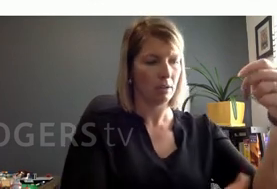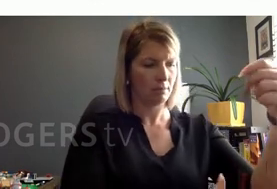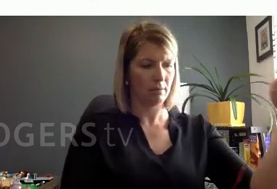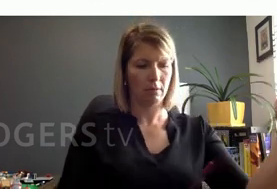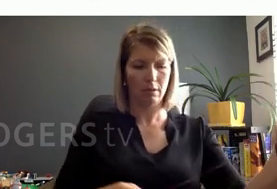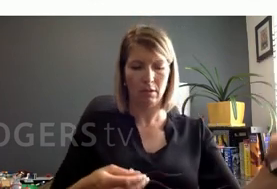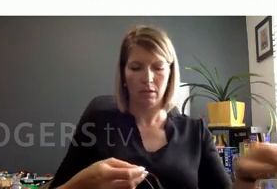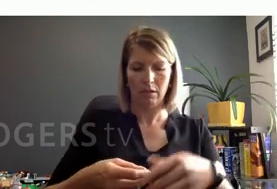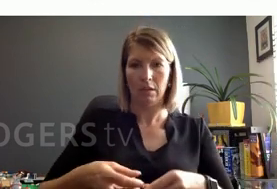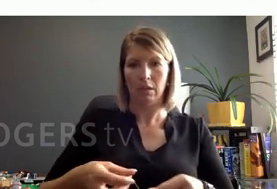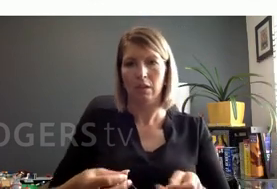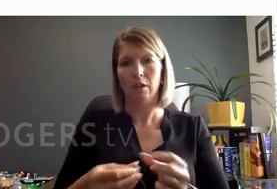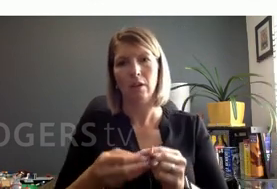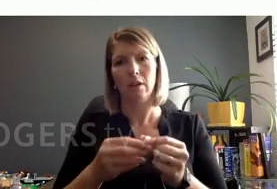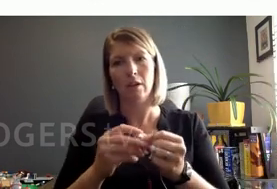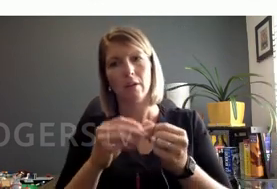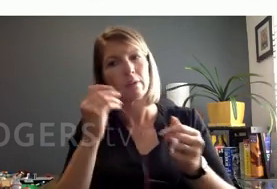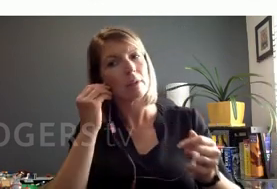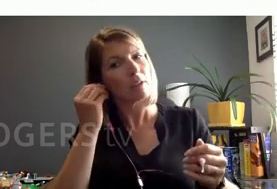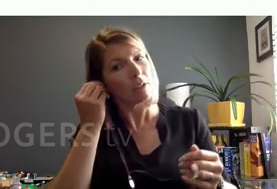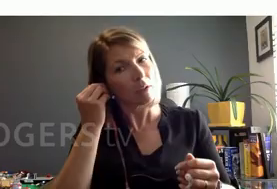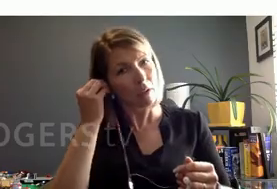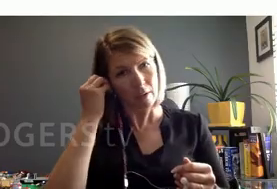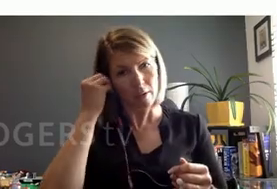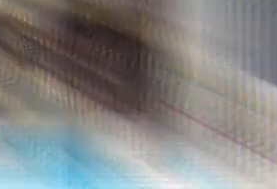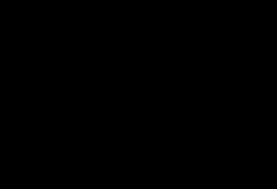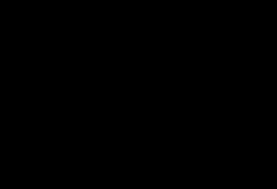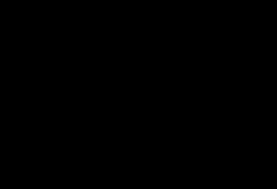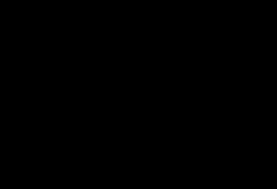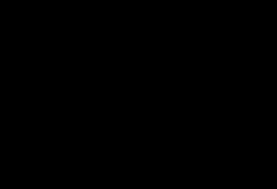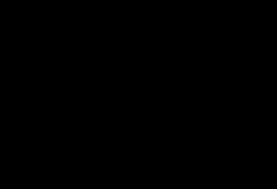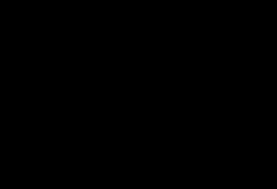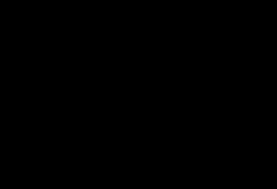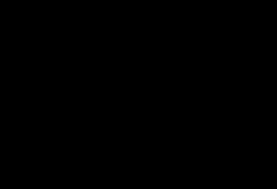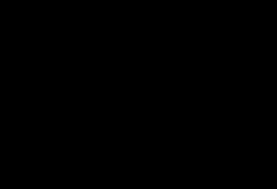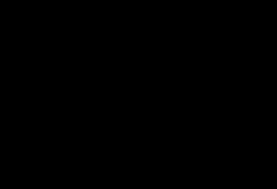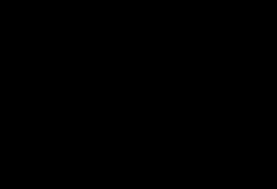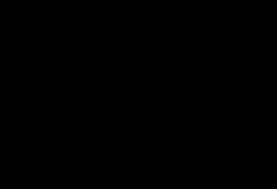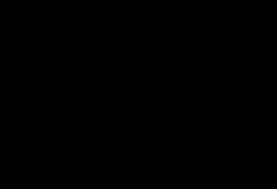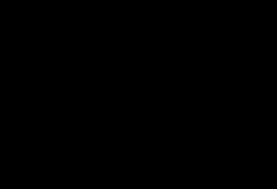together to make successful and wonderful things happen. So thank you all very much.